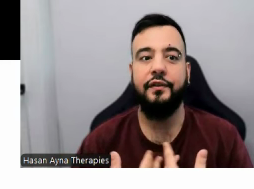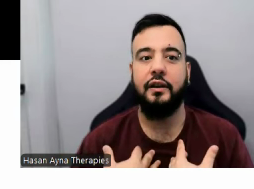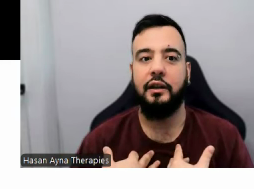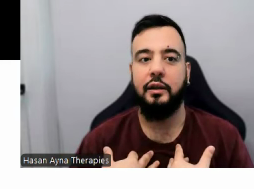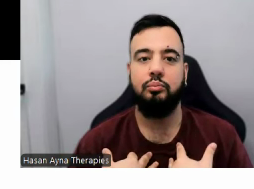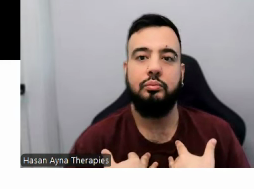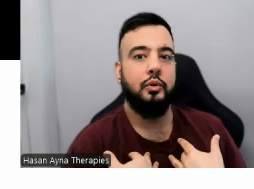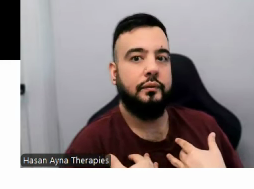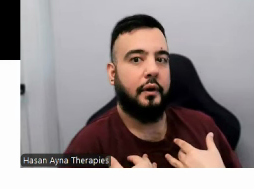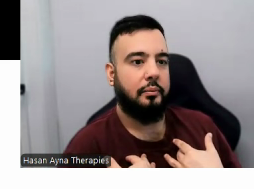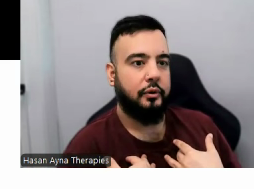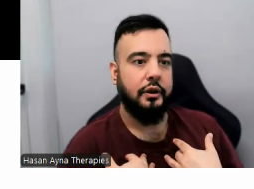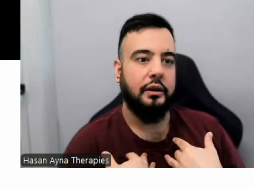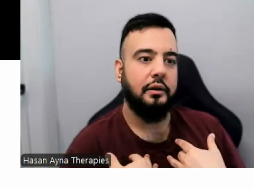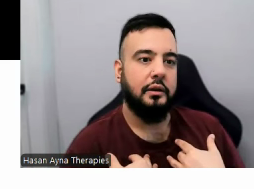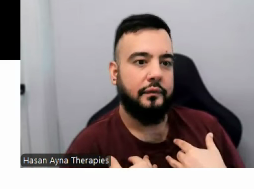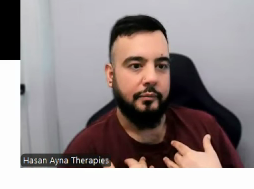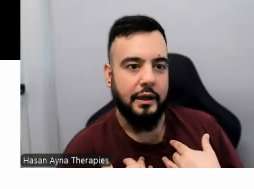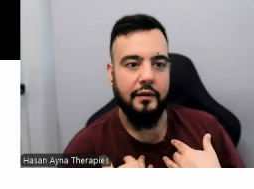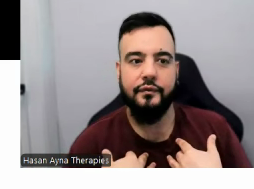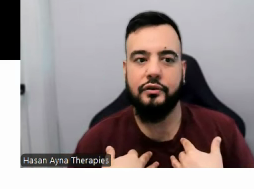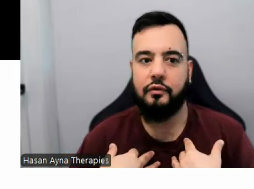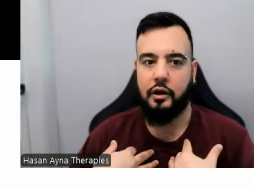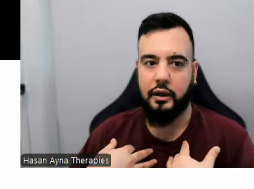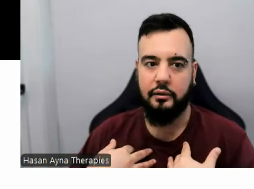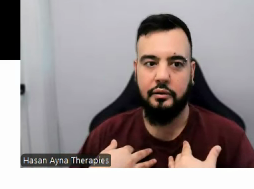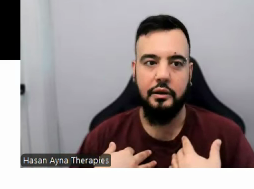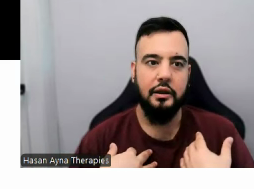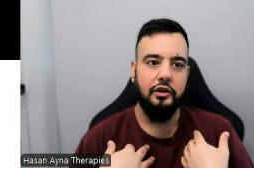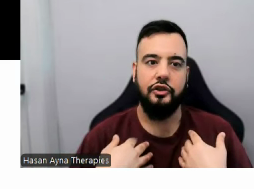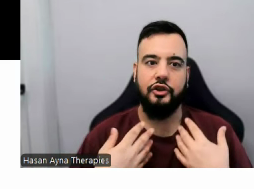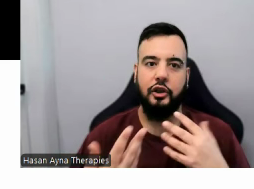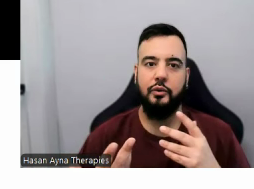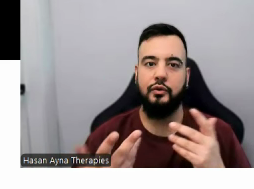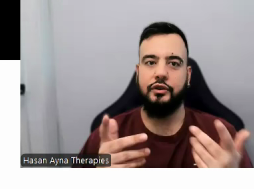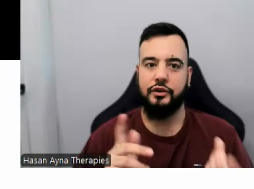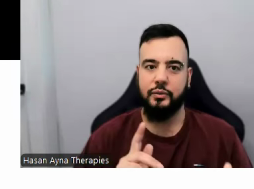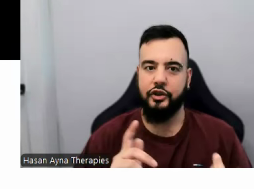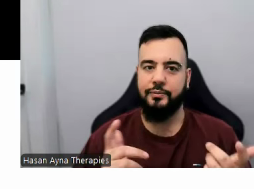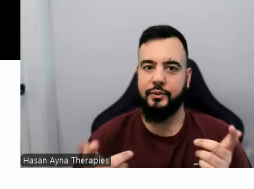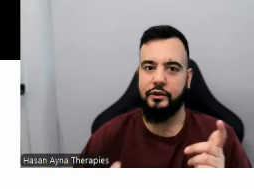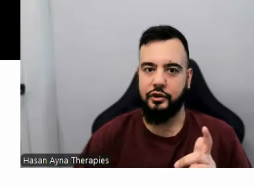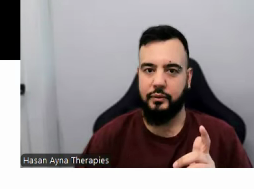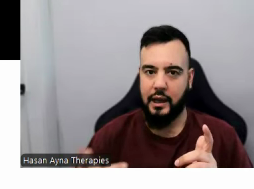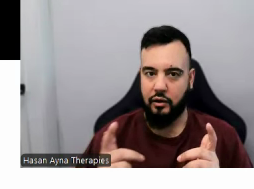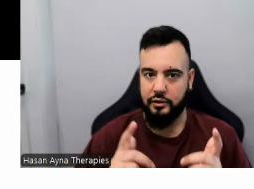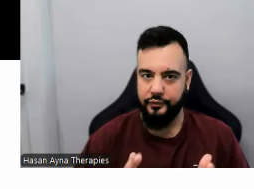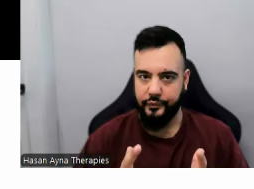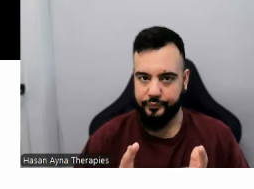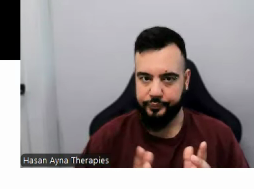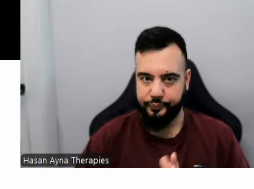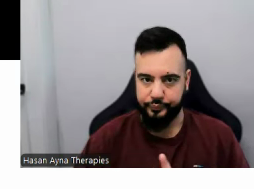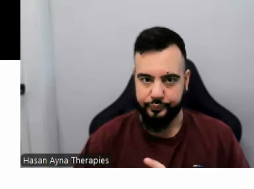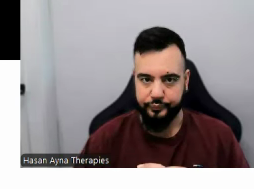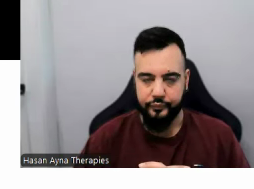quite physically move our body from left to right to show the switch between two